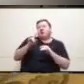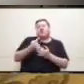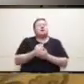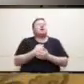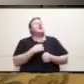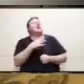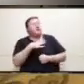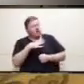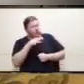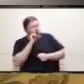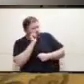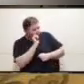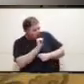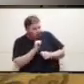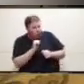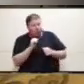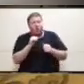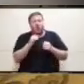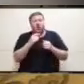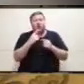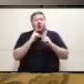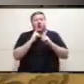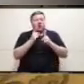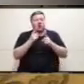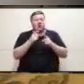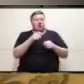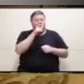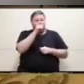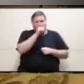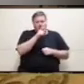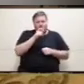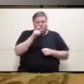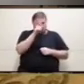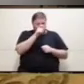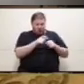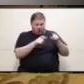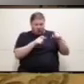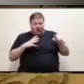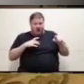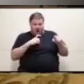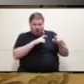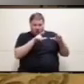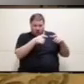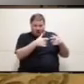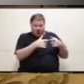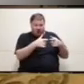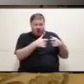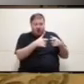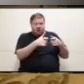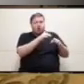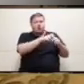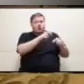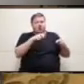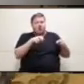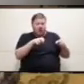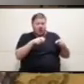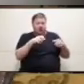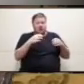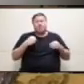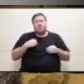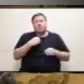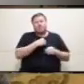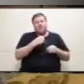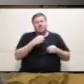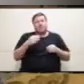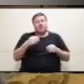answer is someone was a councillor, resigned, became an employee of the municipality, then participated, and